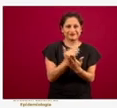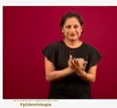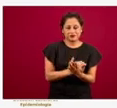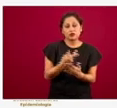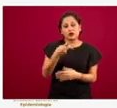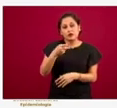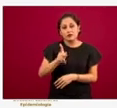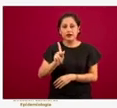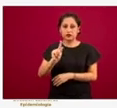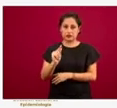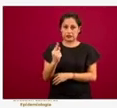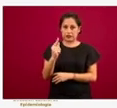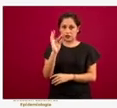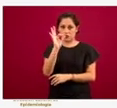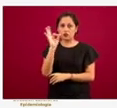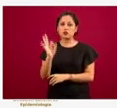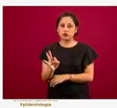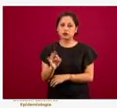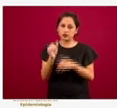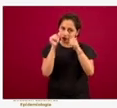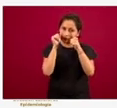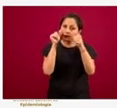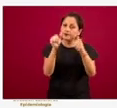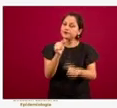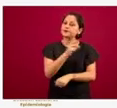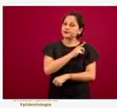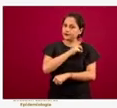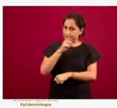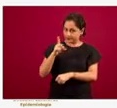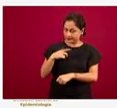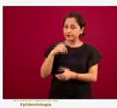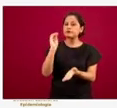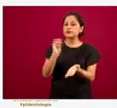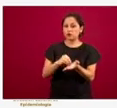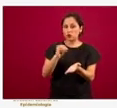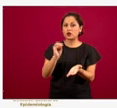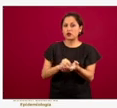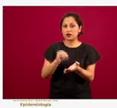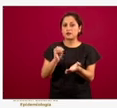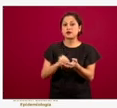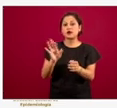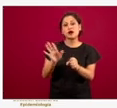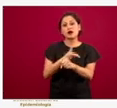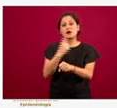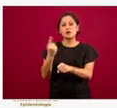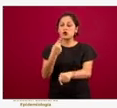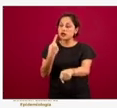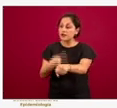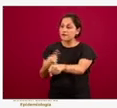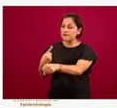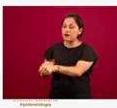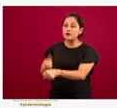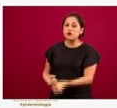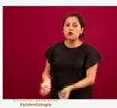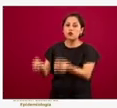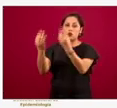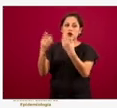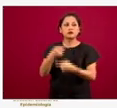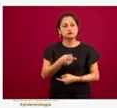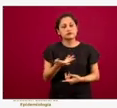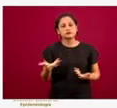days, there are less active cases than before, but 71% is still an important percentage.